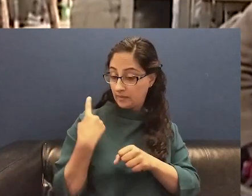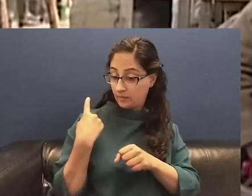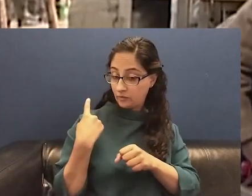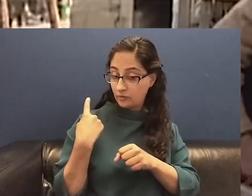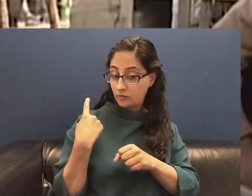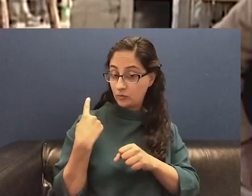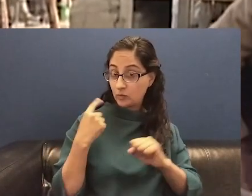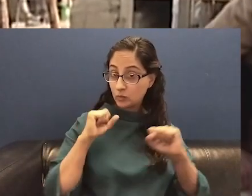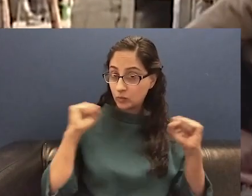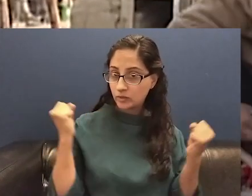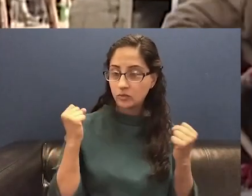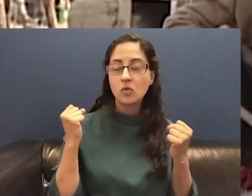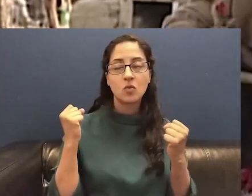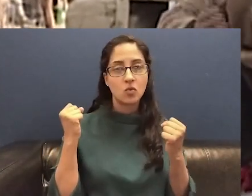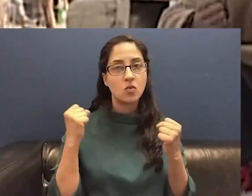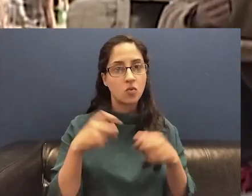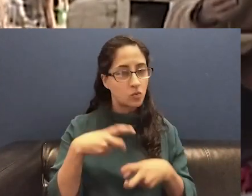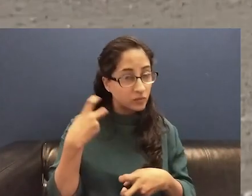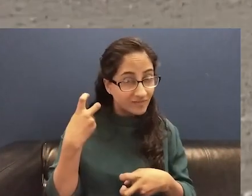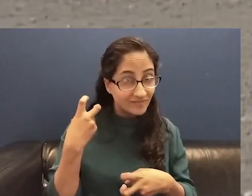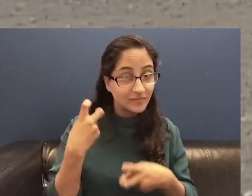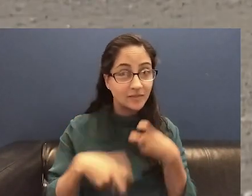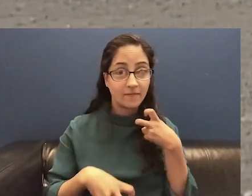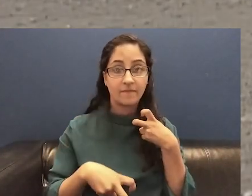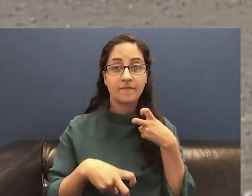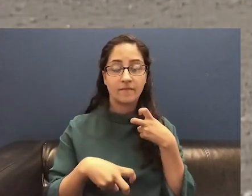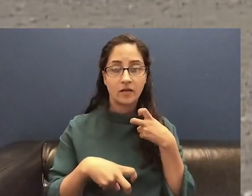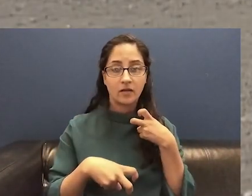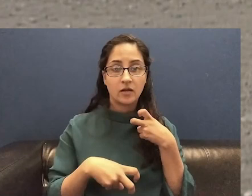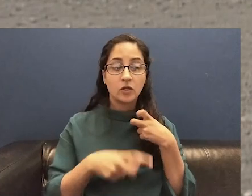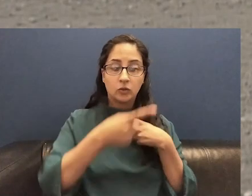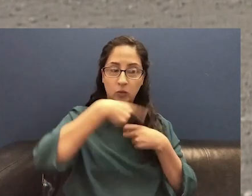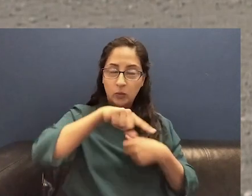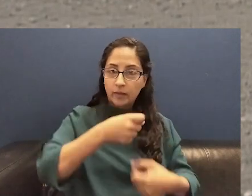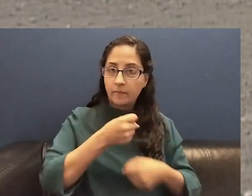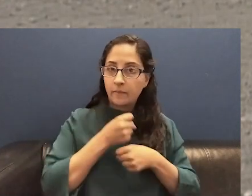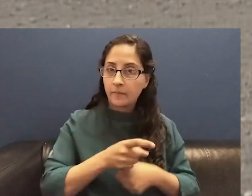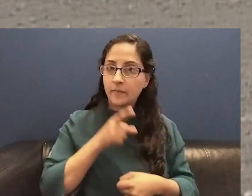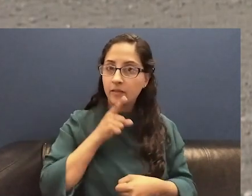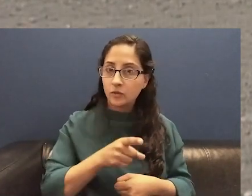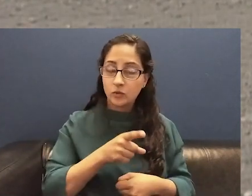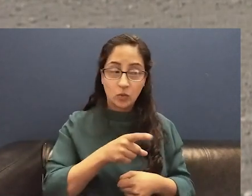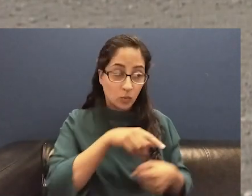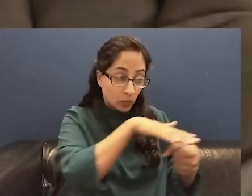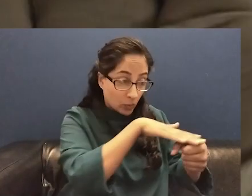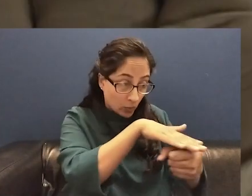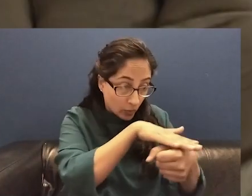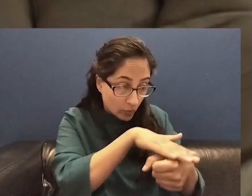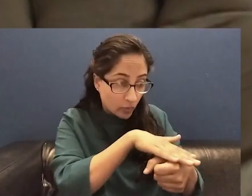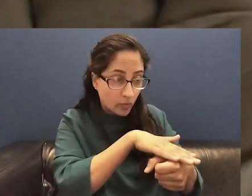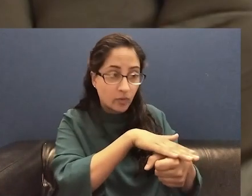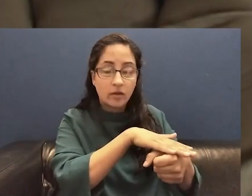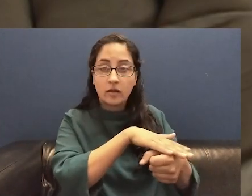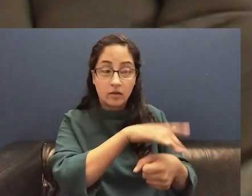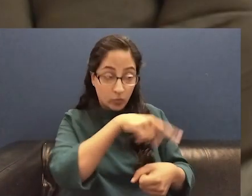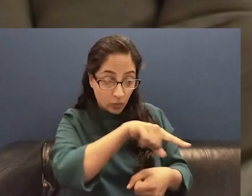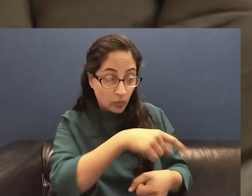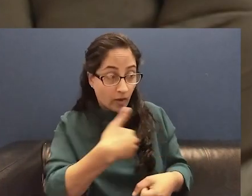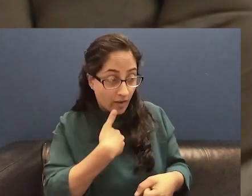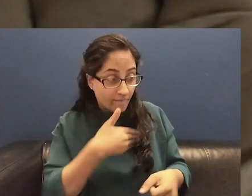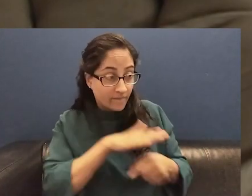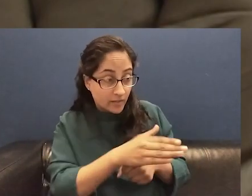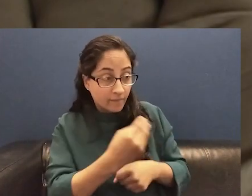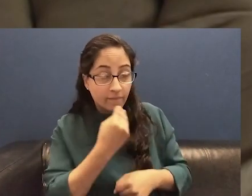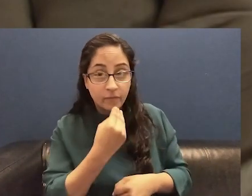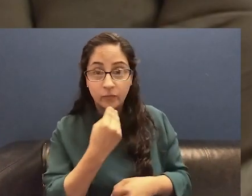people at the household level, they have access to enough food to survive. We also